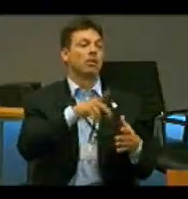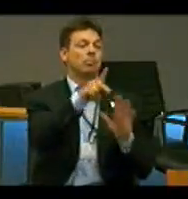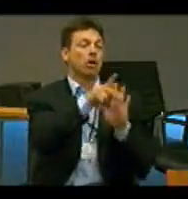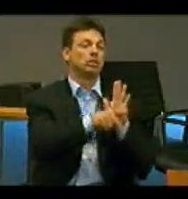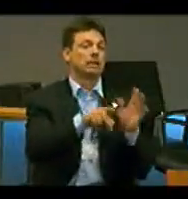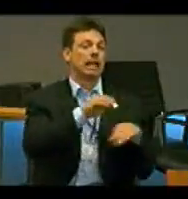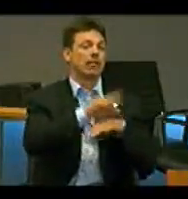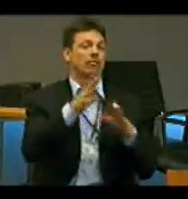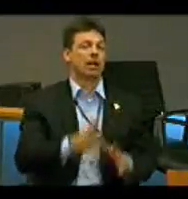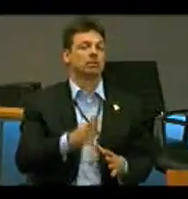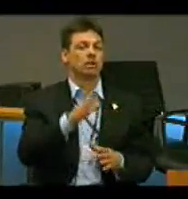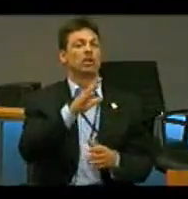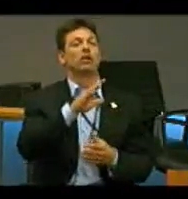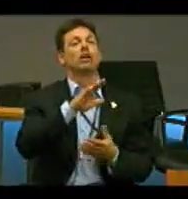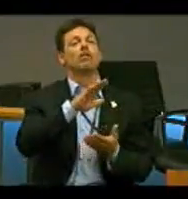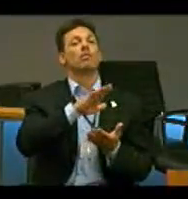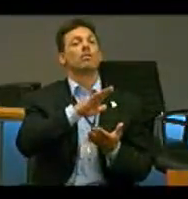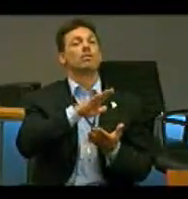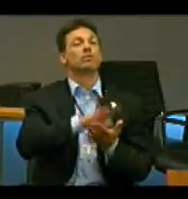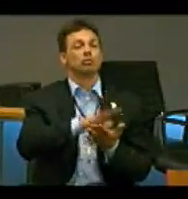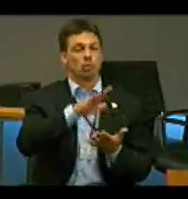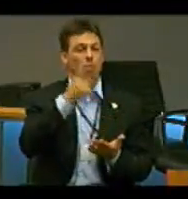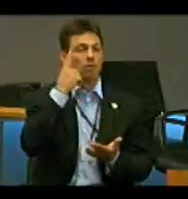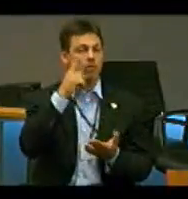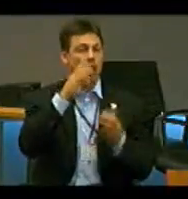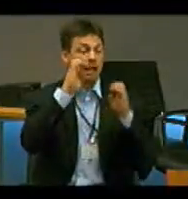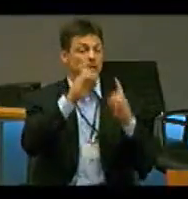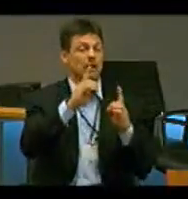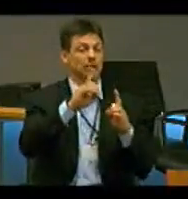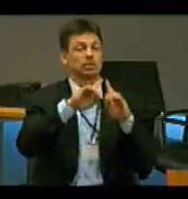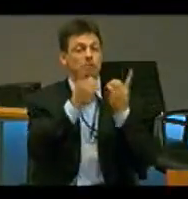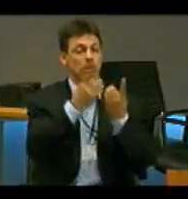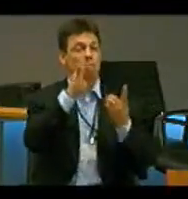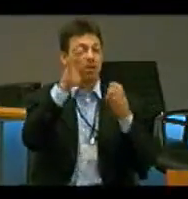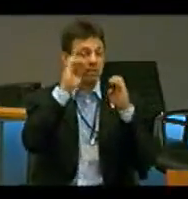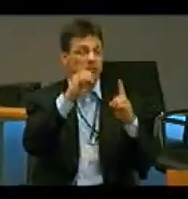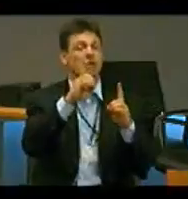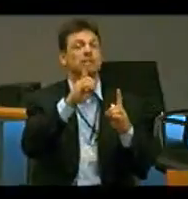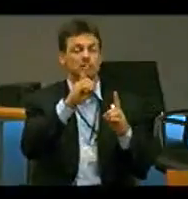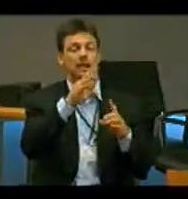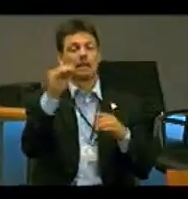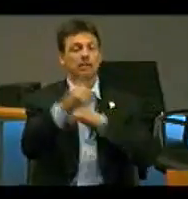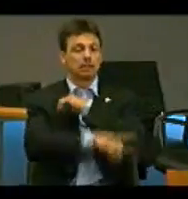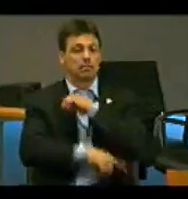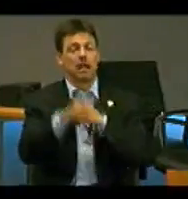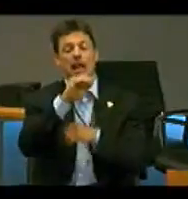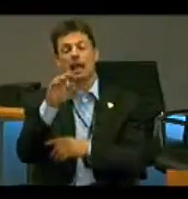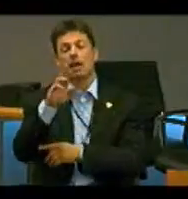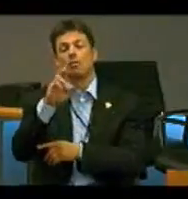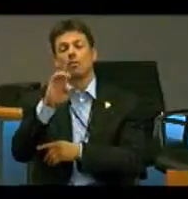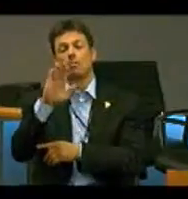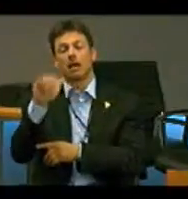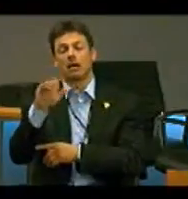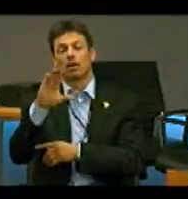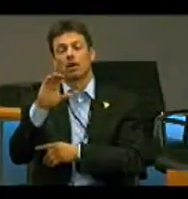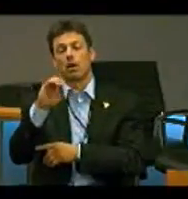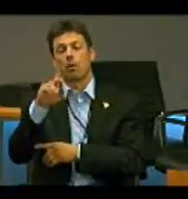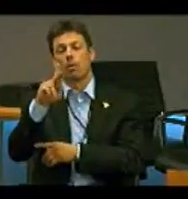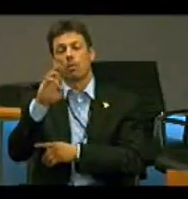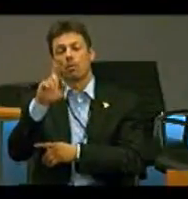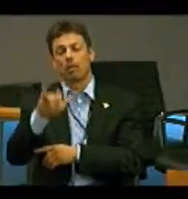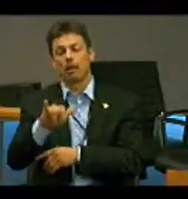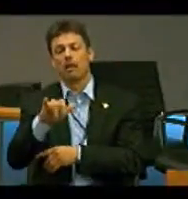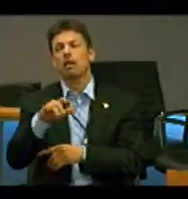for the Office of Special Education and Rehabilitative Services at the Department of Education. And then Rebecca Coakley, Senior Fellow for